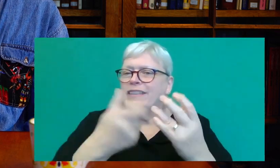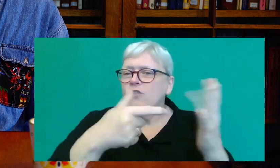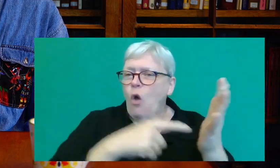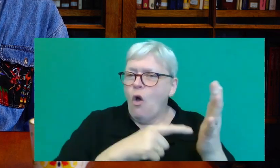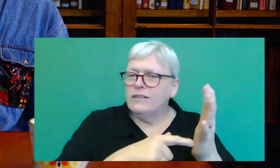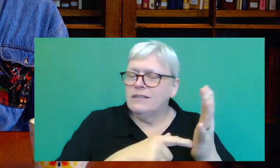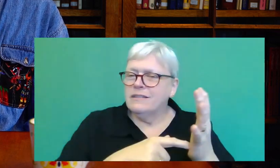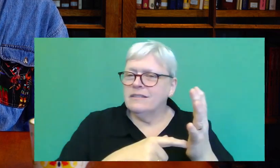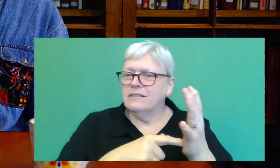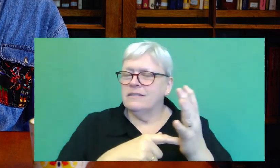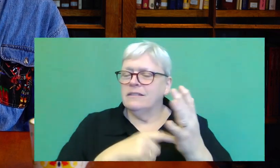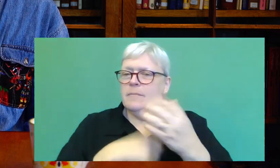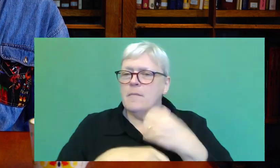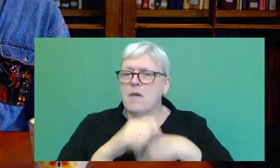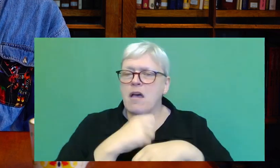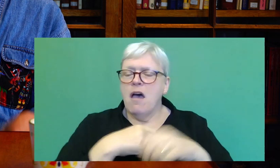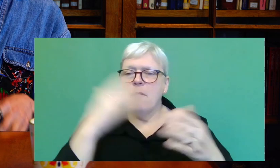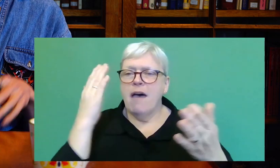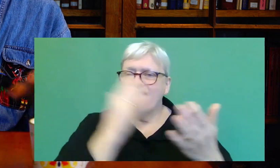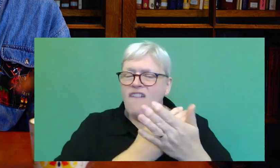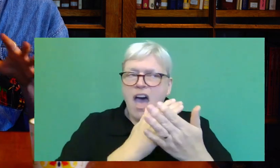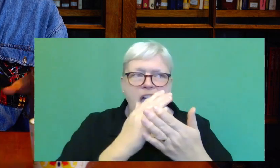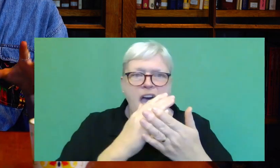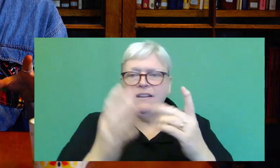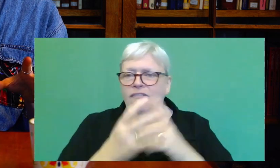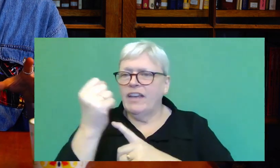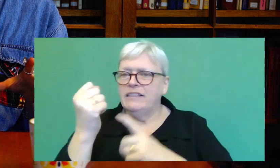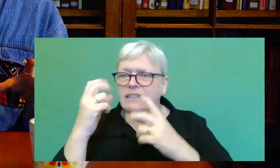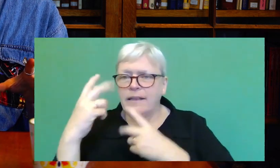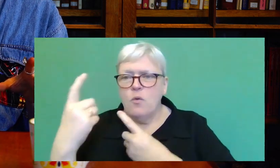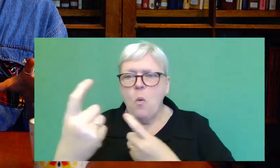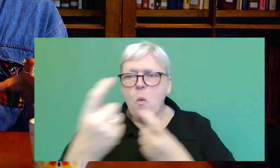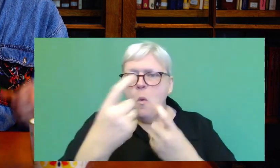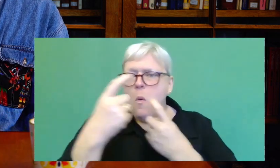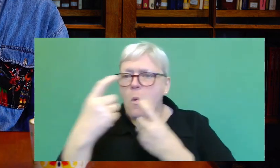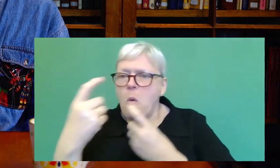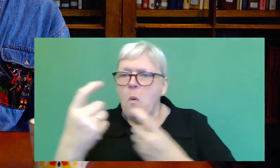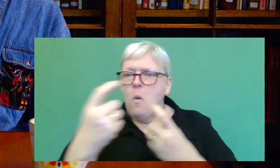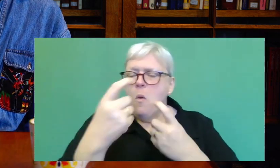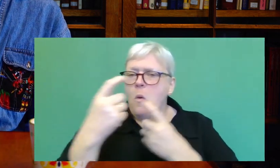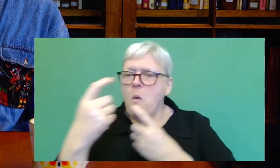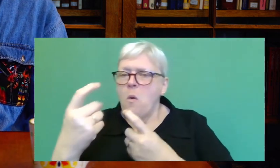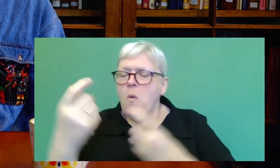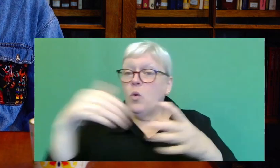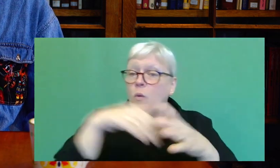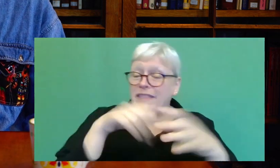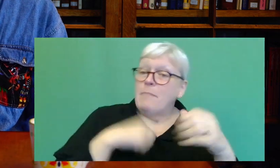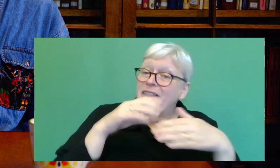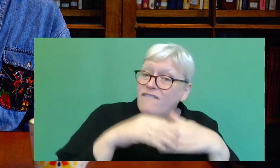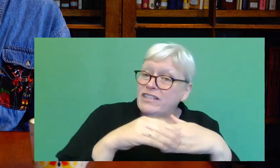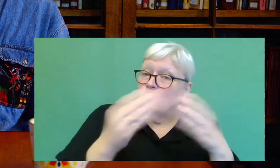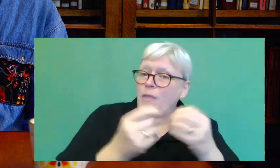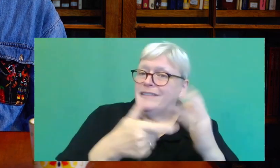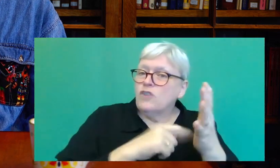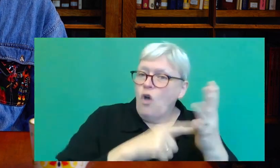sort of fact-finding scavenge within me. All of these seminal moments within my friendship with Scott started harking back to